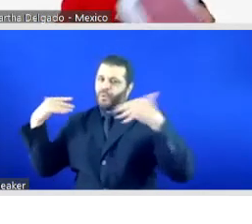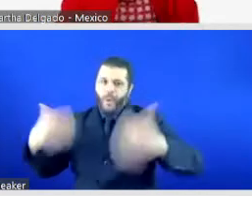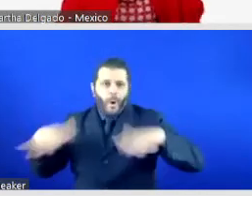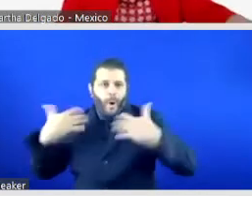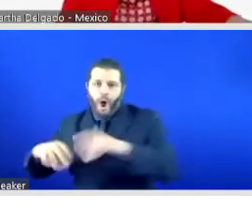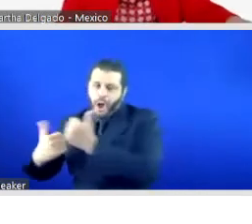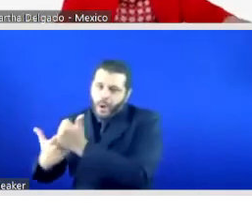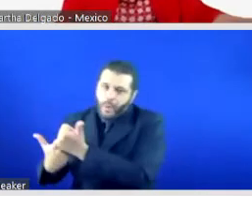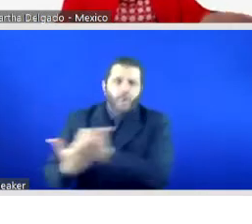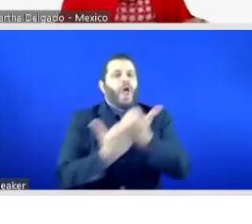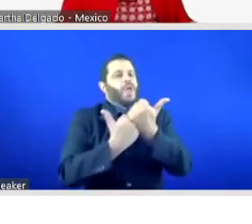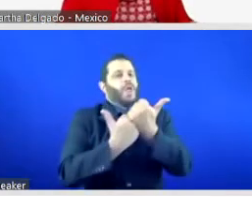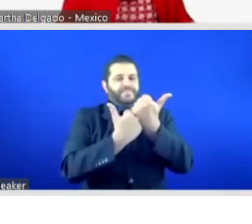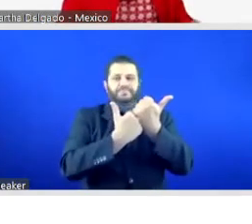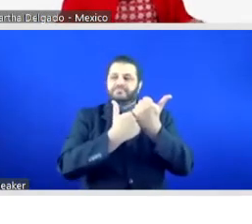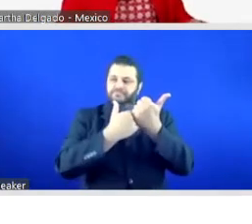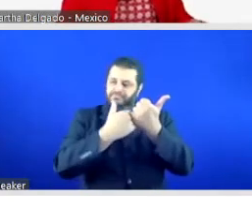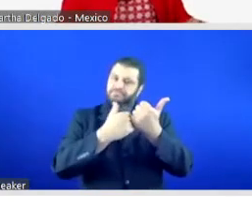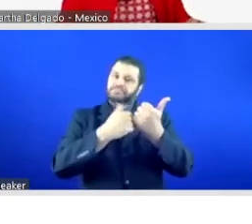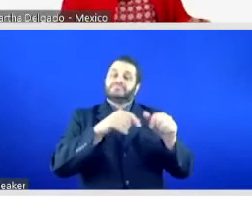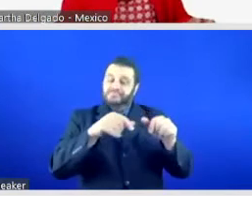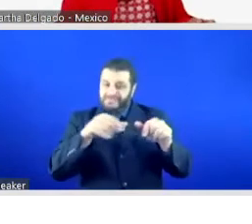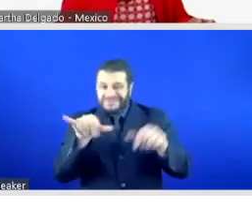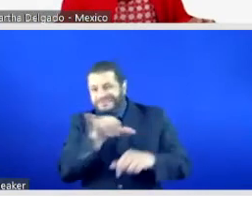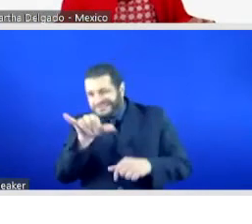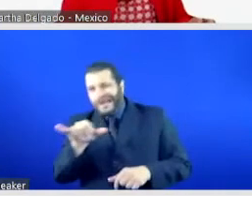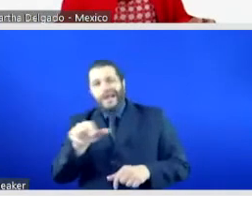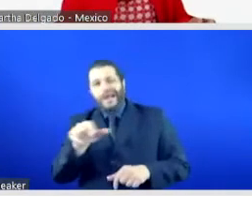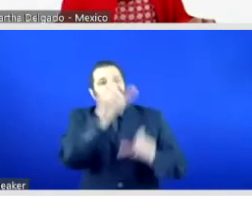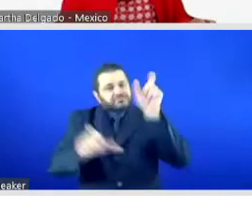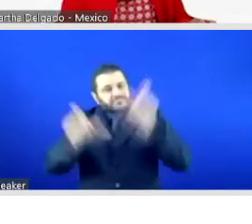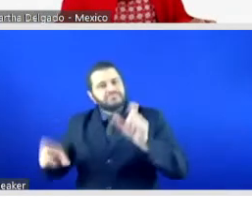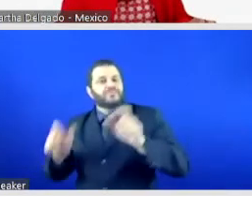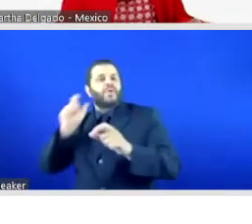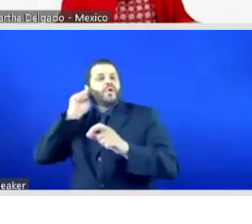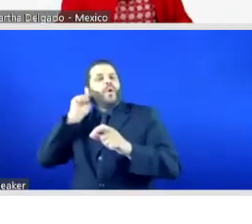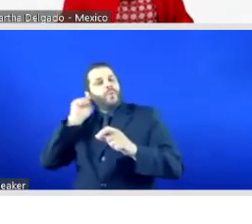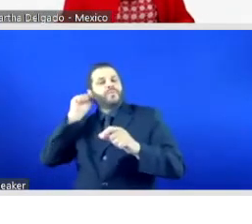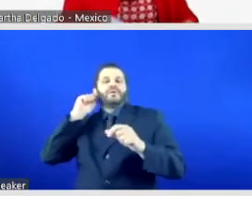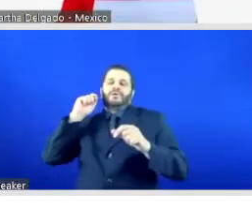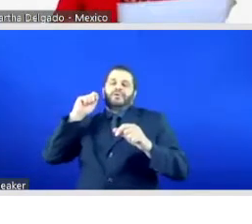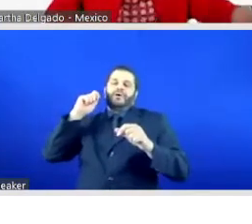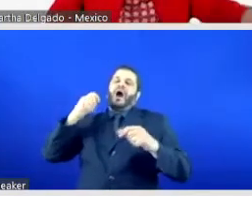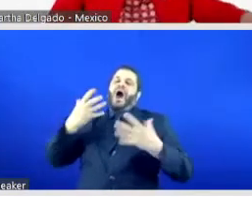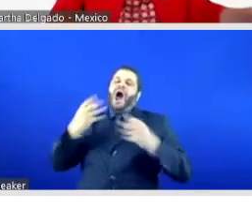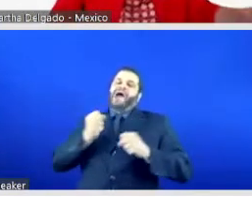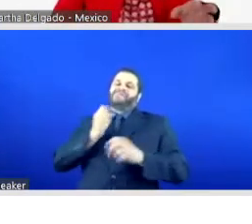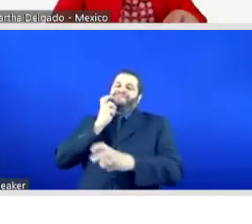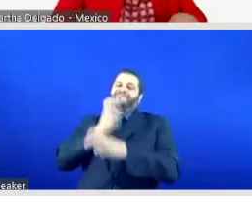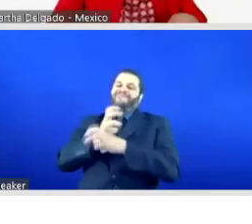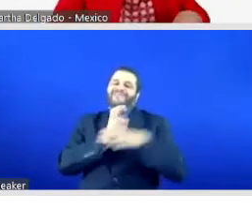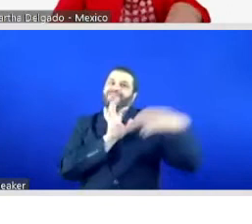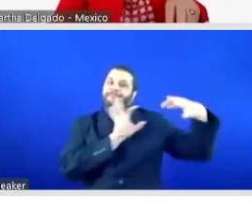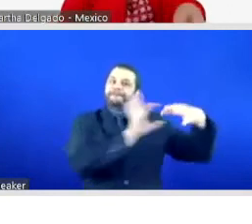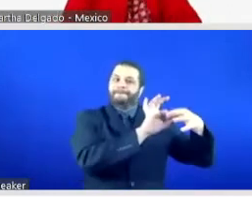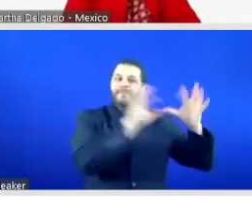the youth and why we should include them. Because for us, working in the remote area with the COVID that was